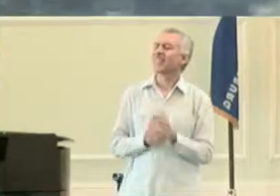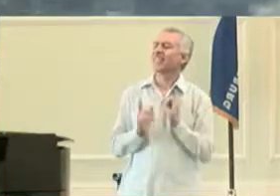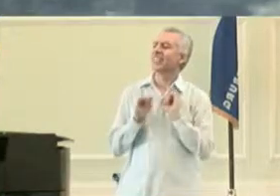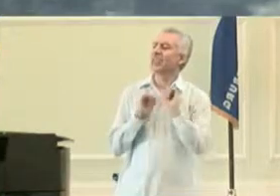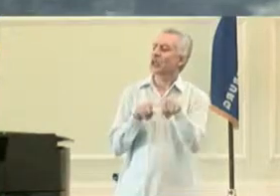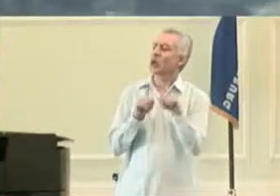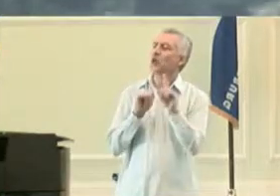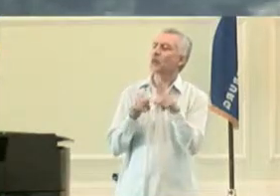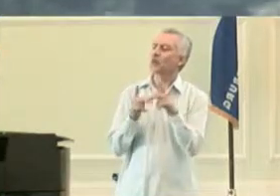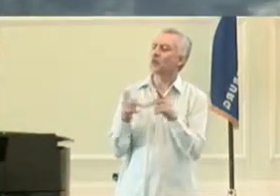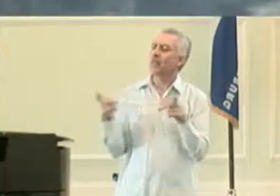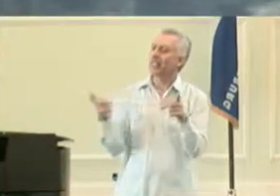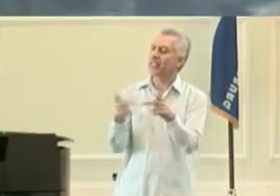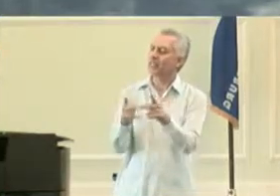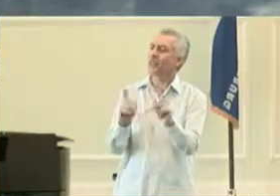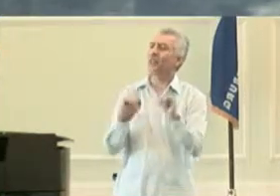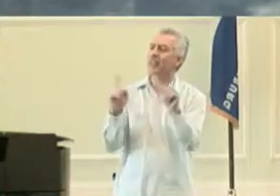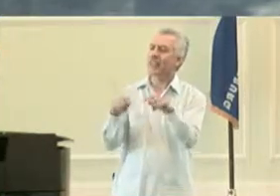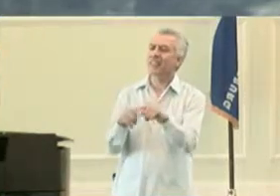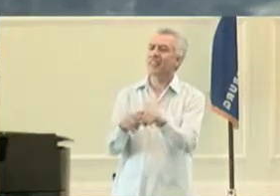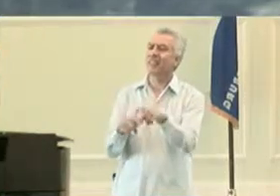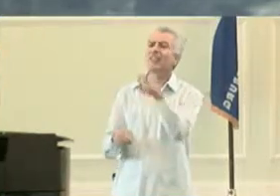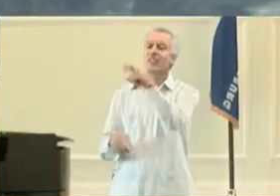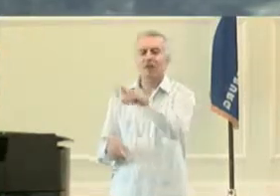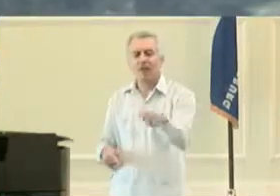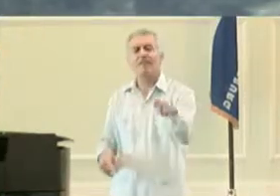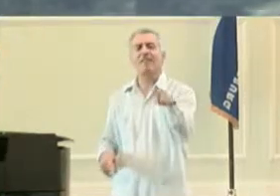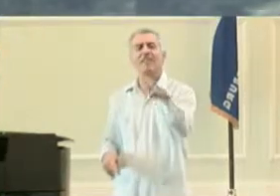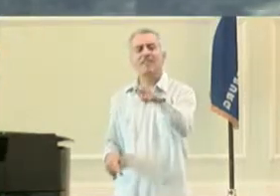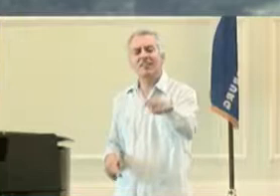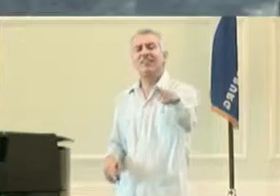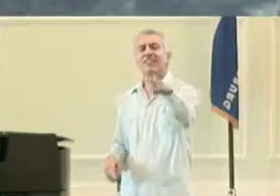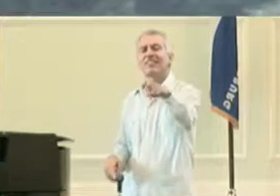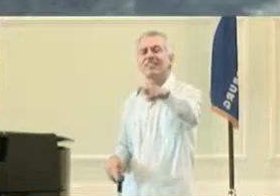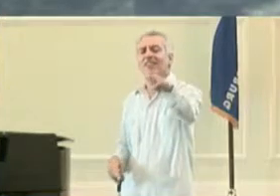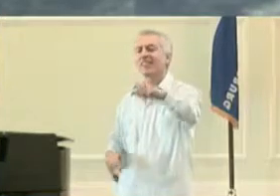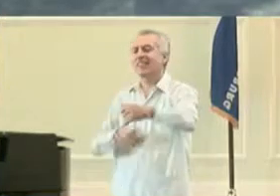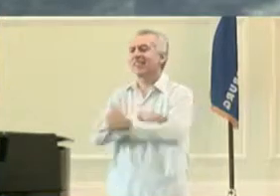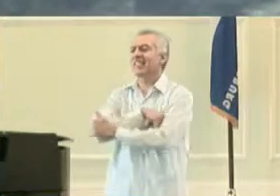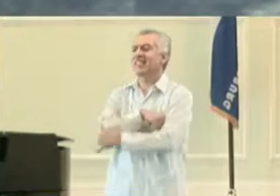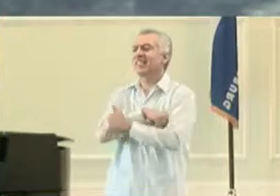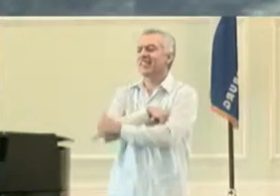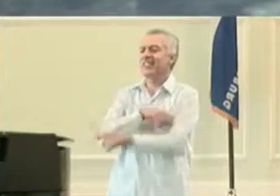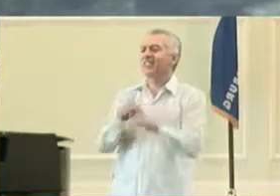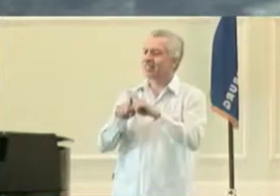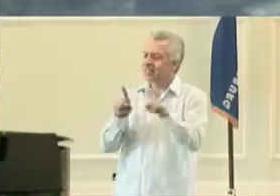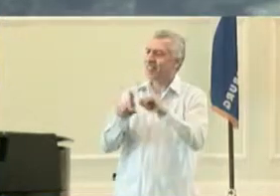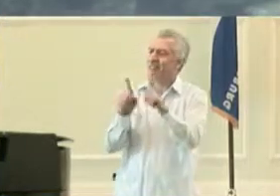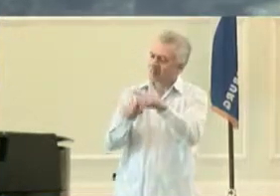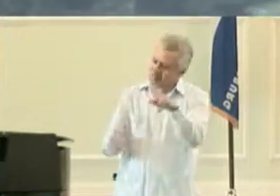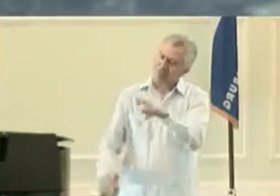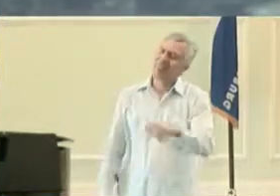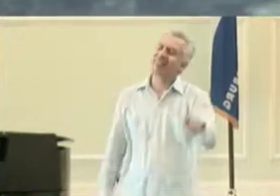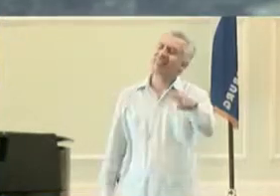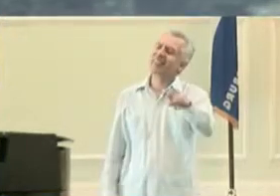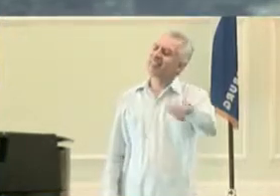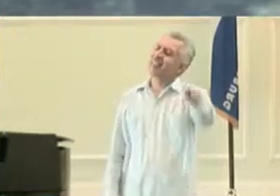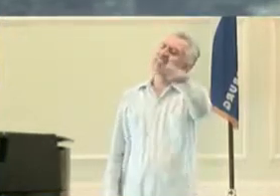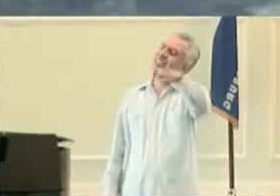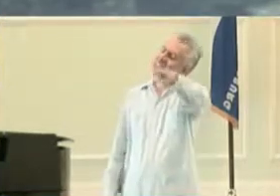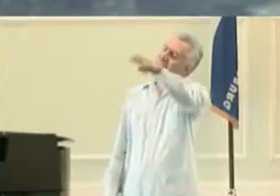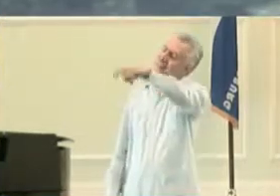place to place. She goes from country to country. And she says, I am going to South